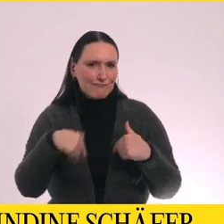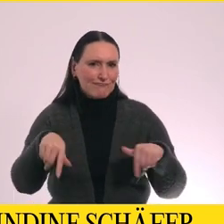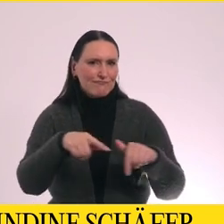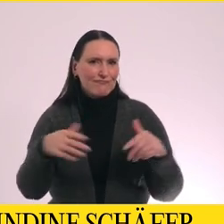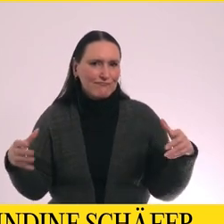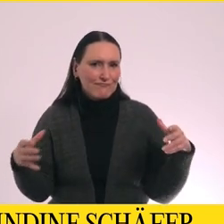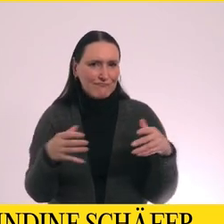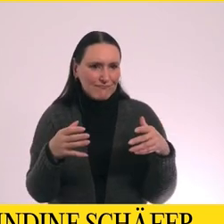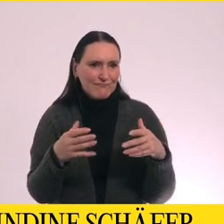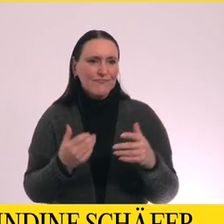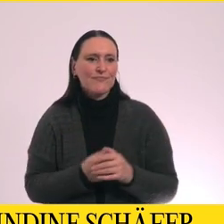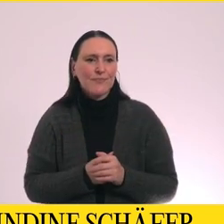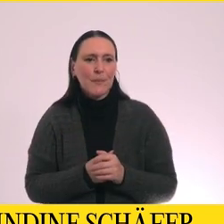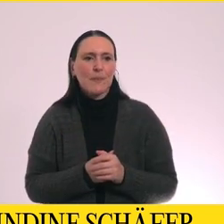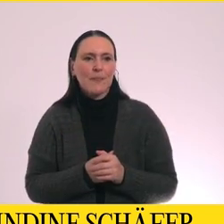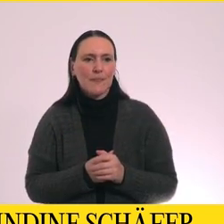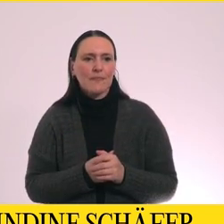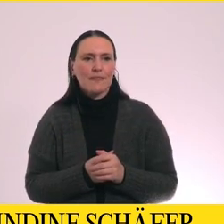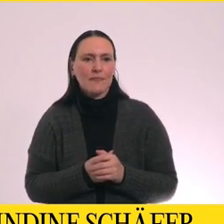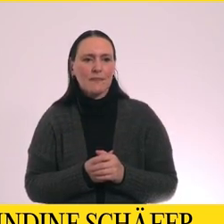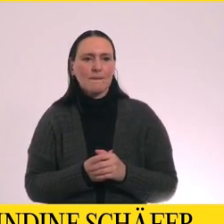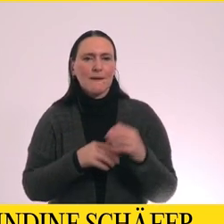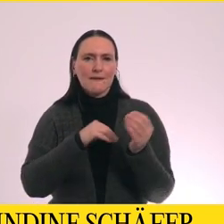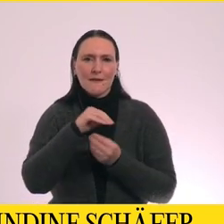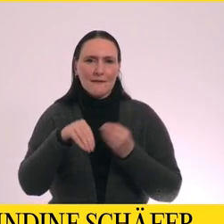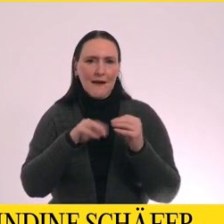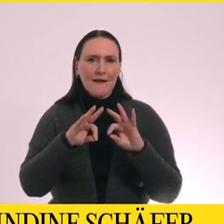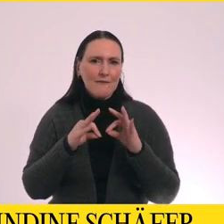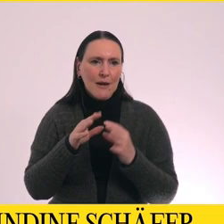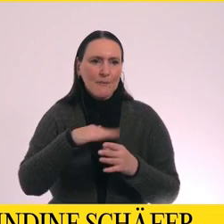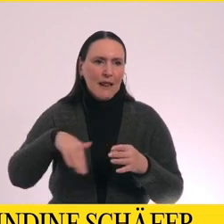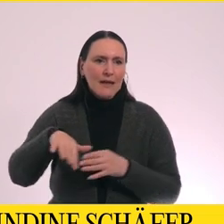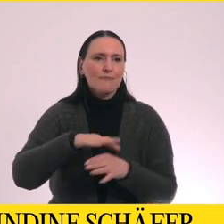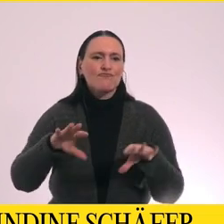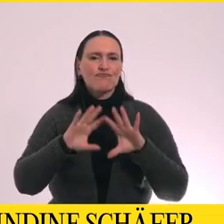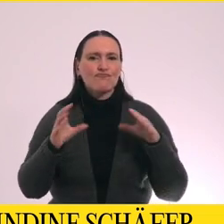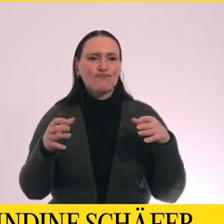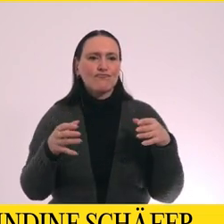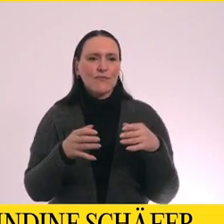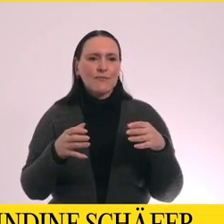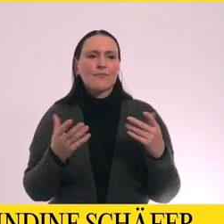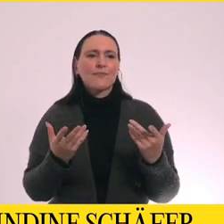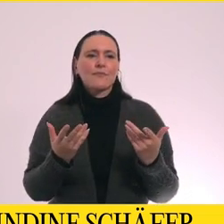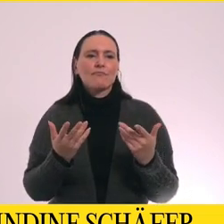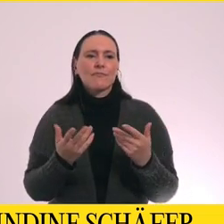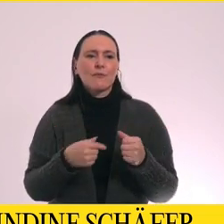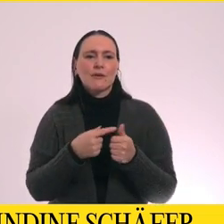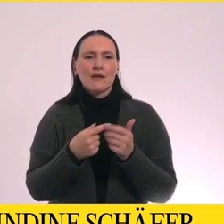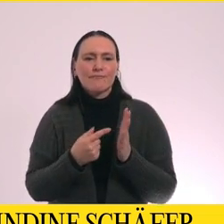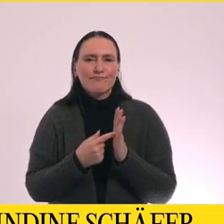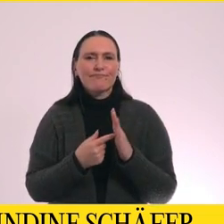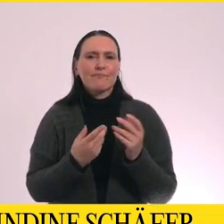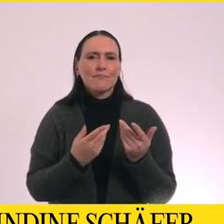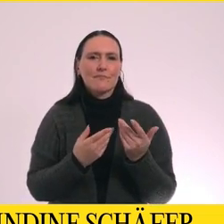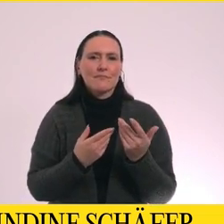his carers, essentially, to assist with his complex needs that he has. Communication is a big issue, so and that's why we're